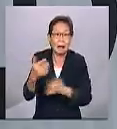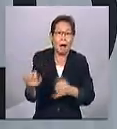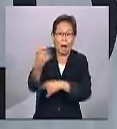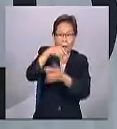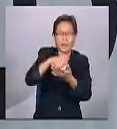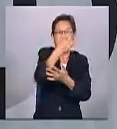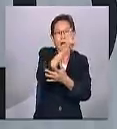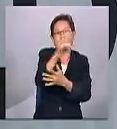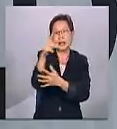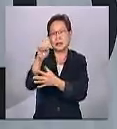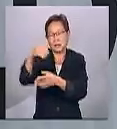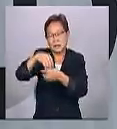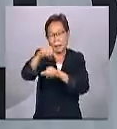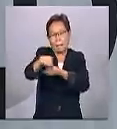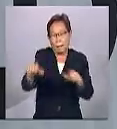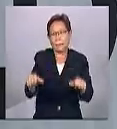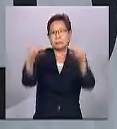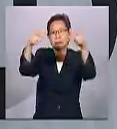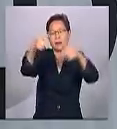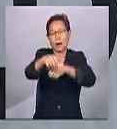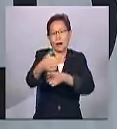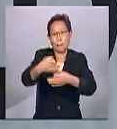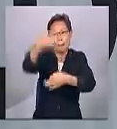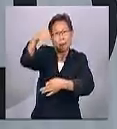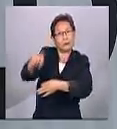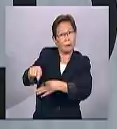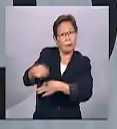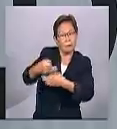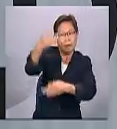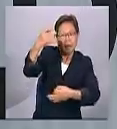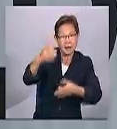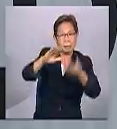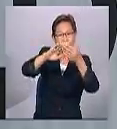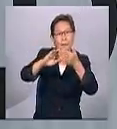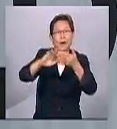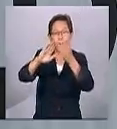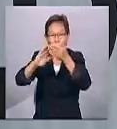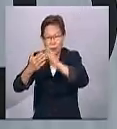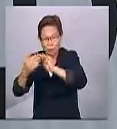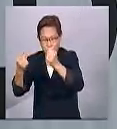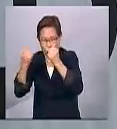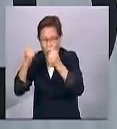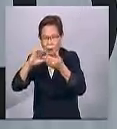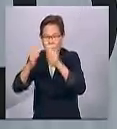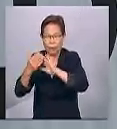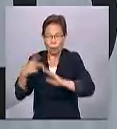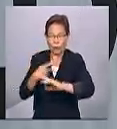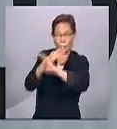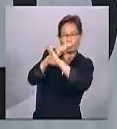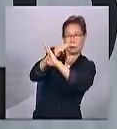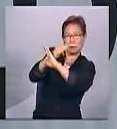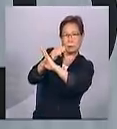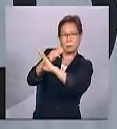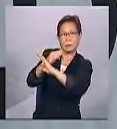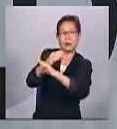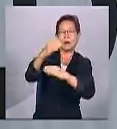found in the apartment. But if we can actually community empowerment to make sure, you know, that we are protecting the